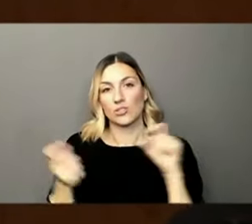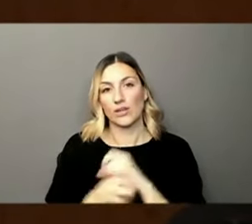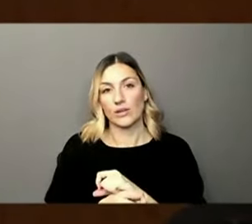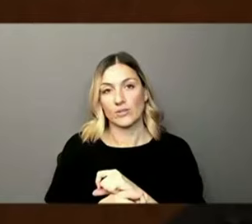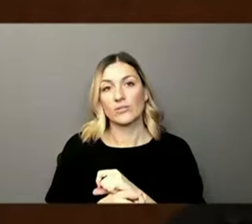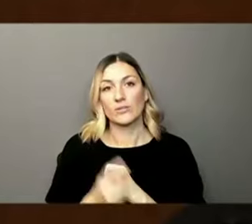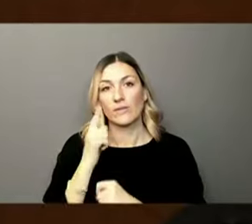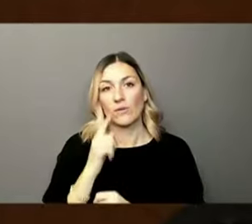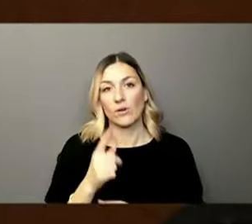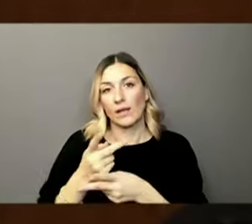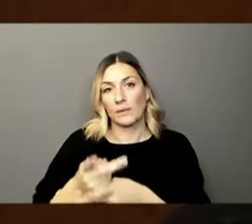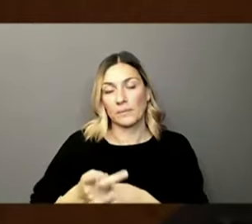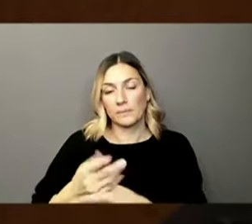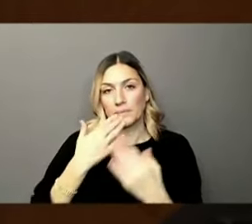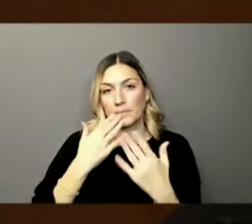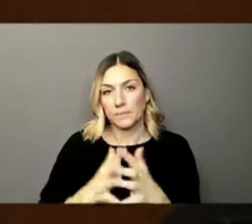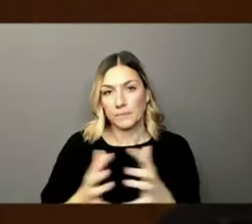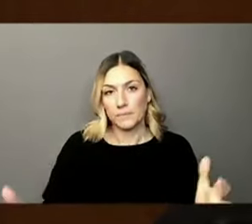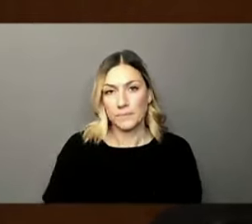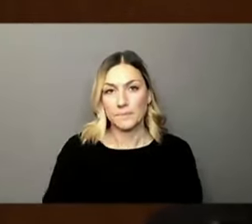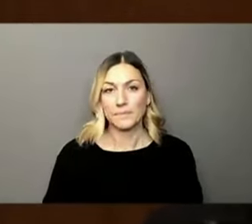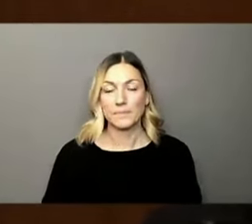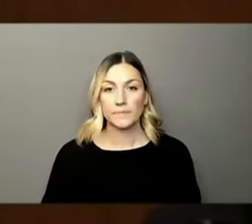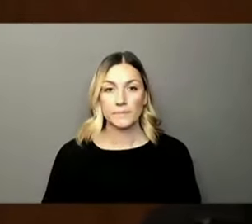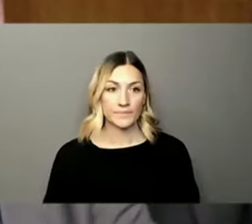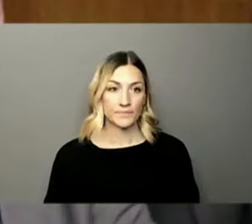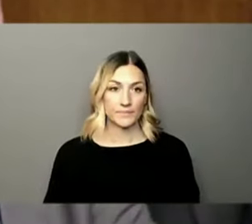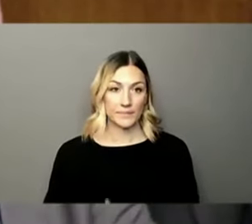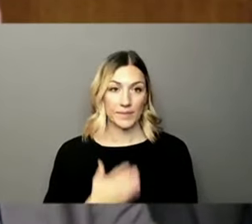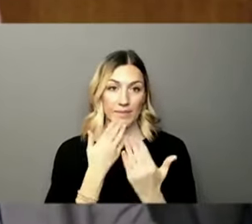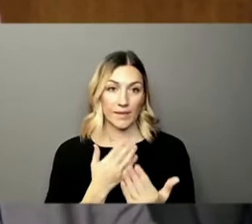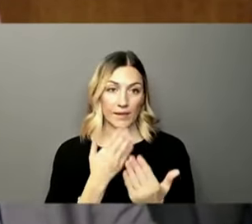Thank you so much. Thank you very much, Dr. Walker.